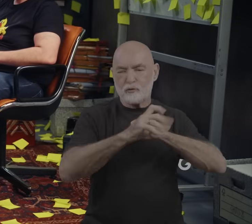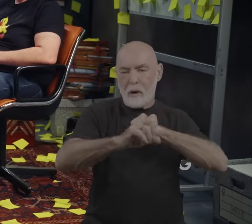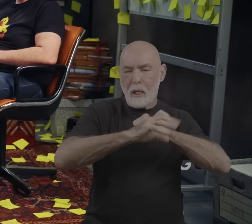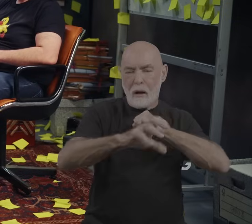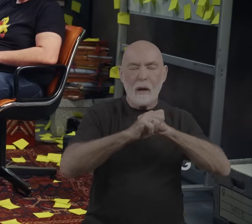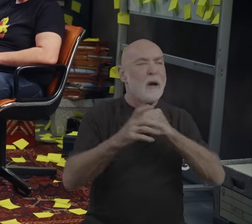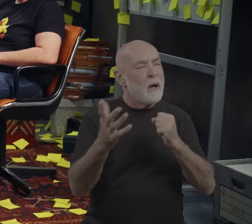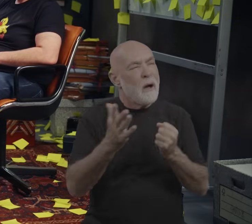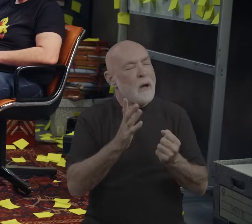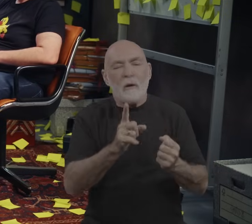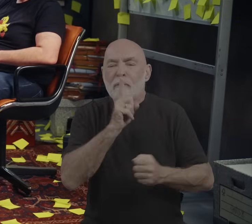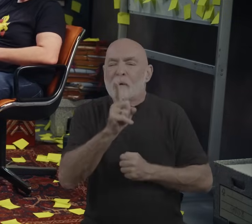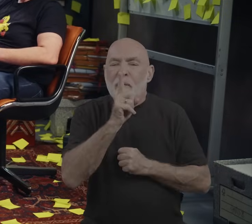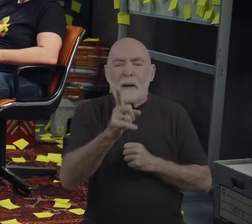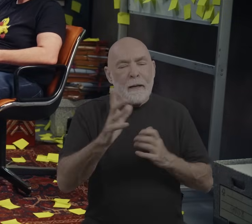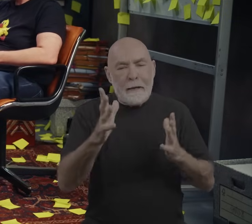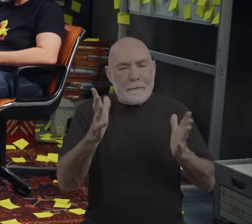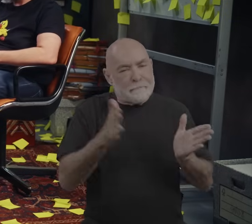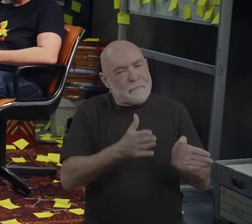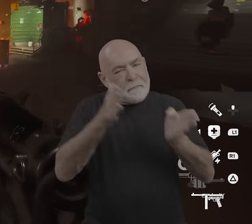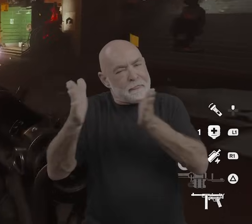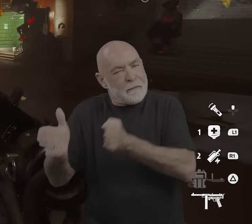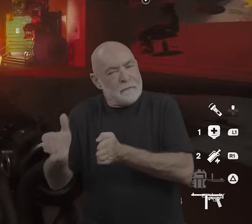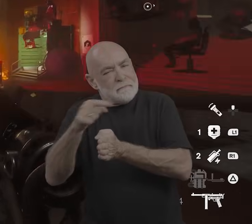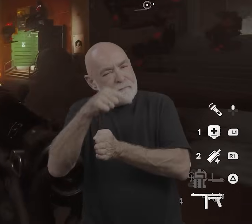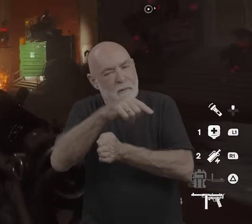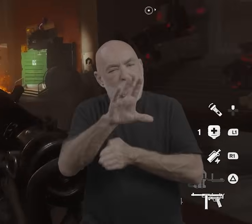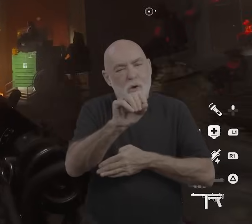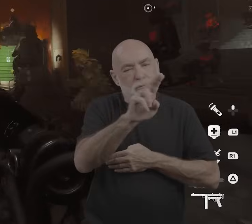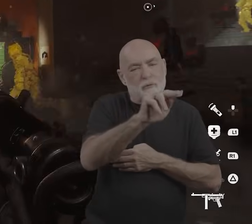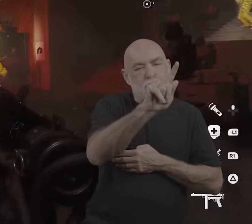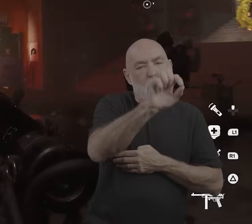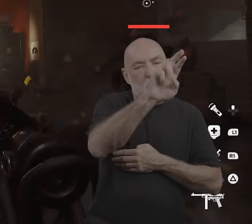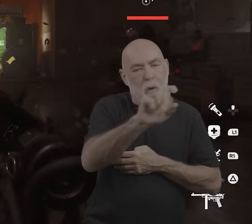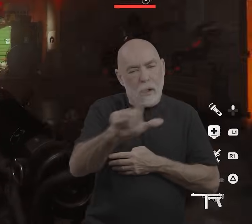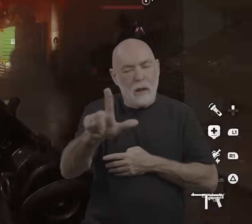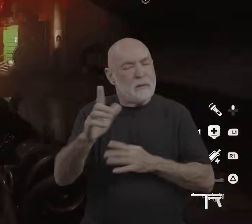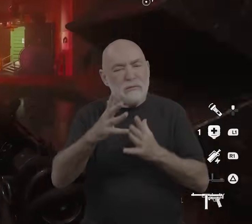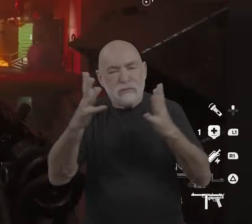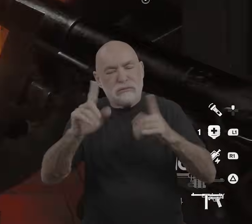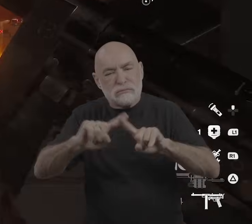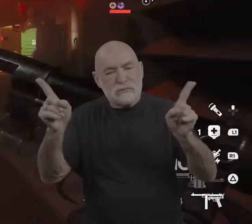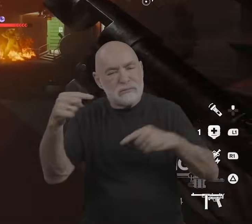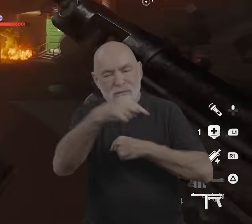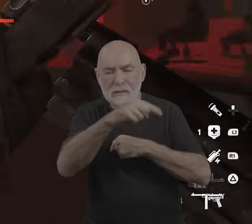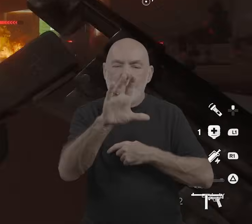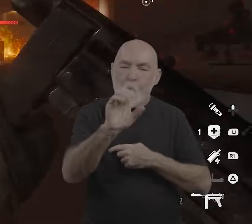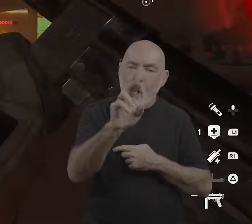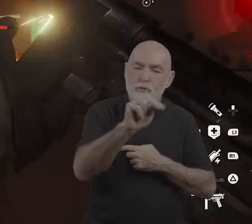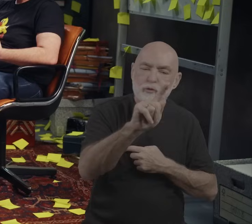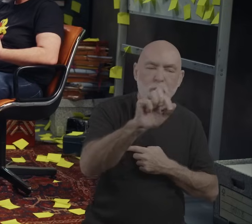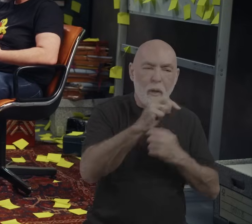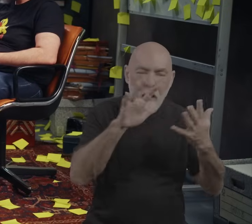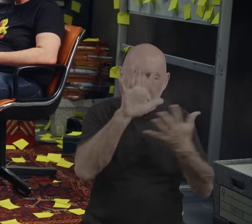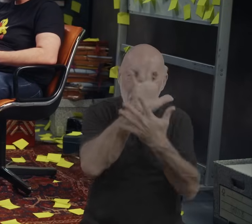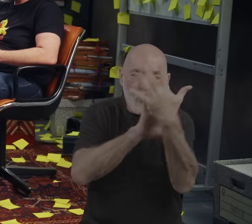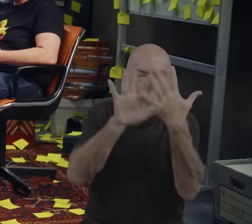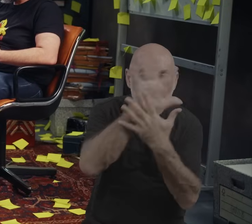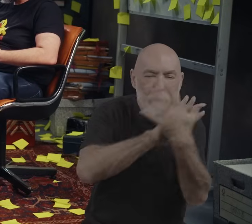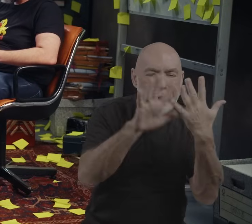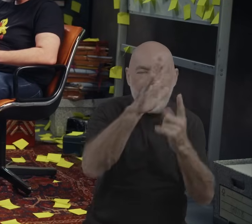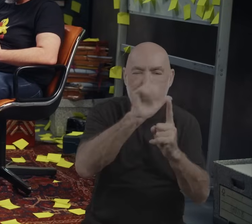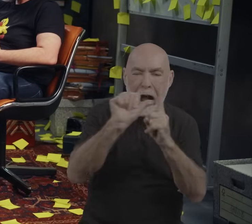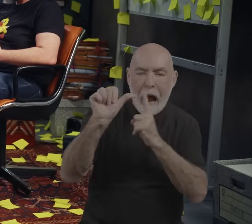we're extremely, like, tonally to the side of Control. And this was a really big challenge for us because, of course, Control was very moody and